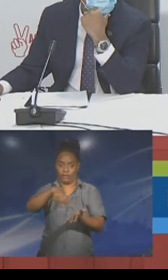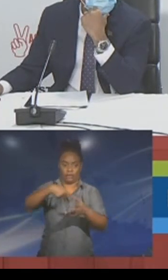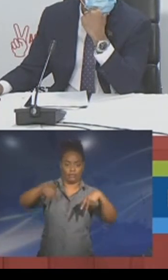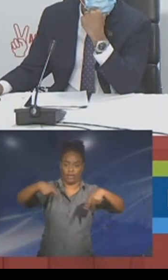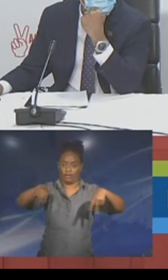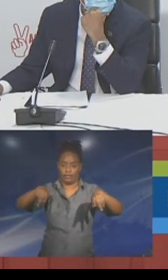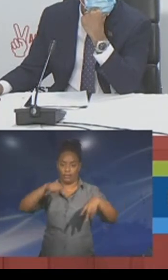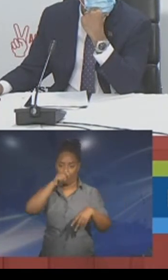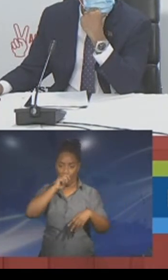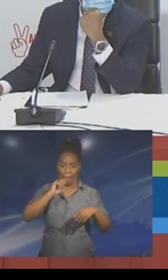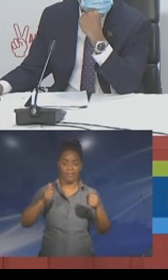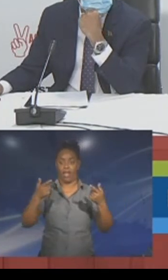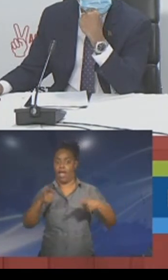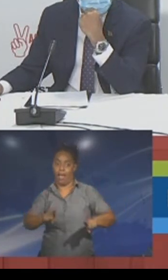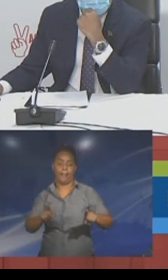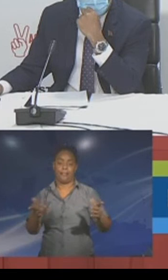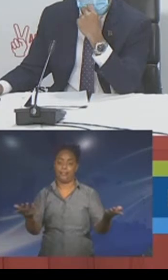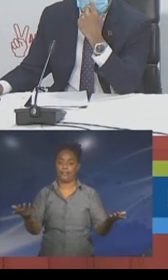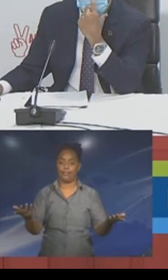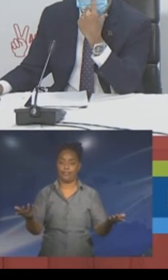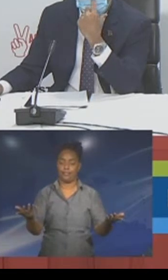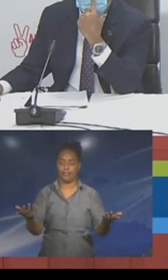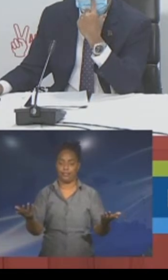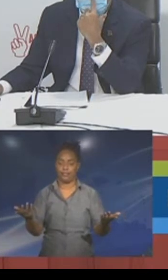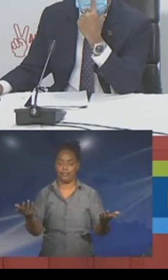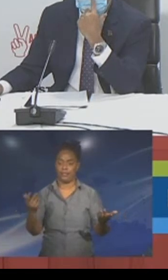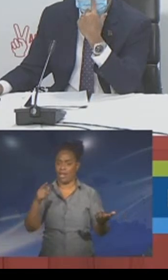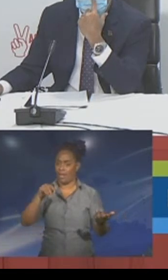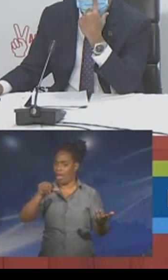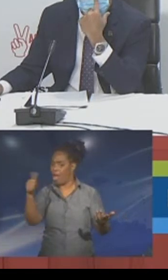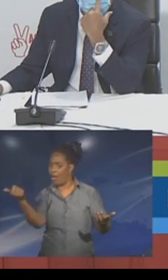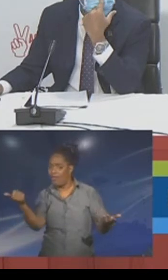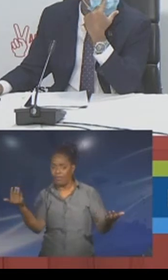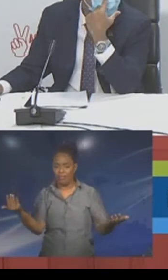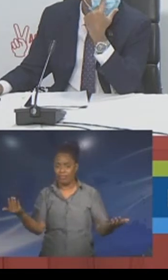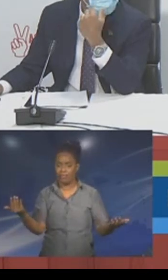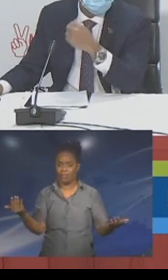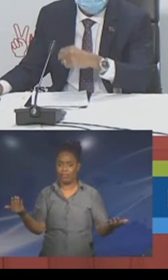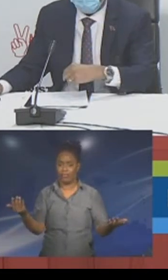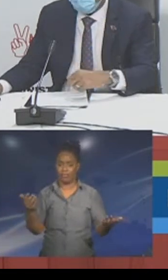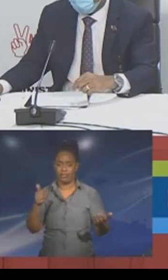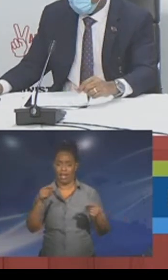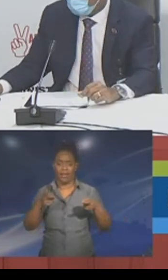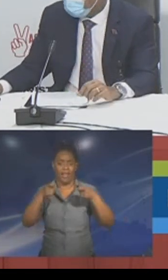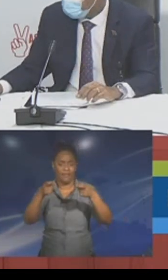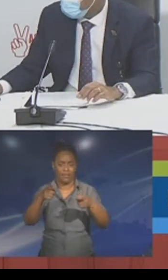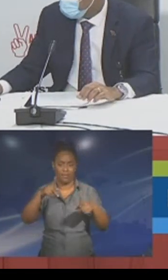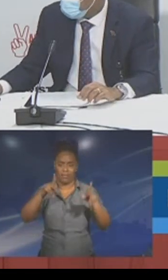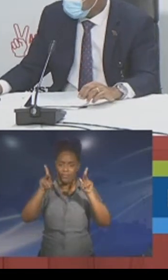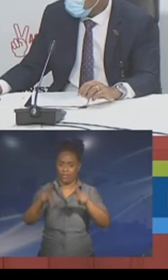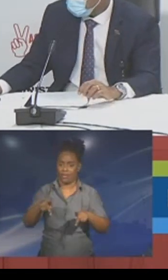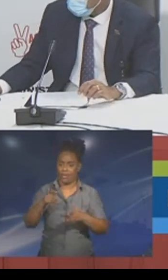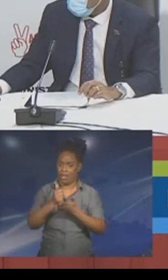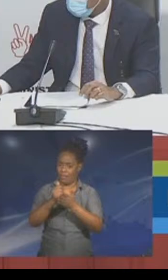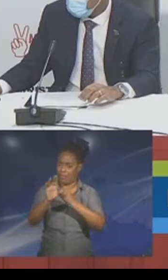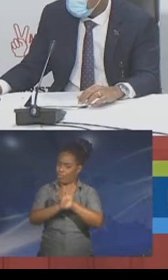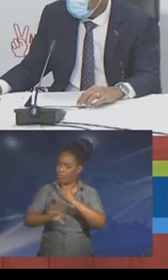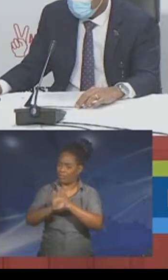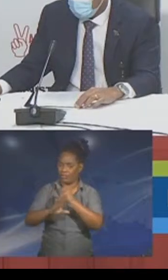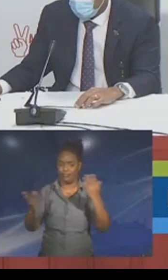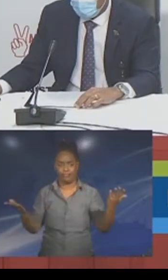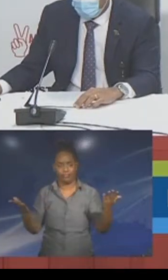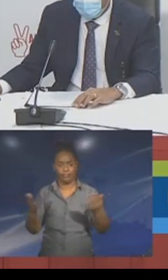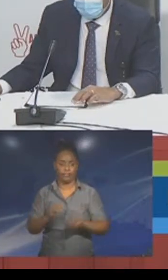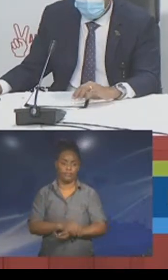events, are there any other tips that you can give to people? Thank you. Thank you, Paula. So the port of